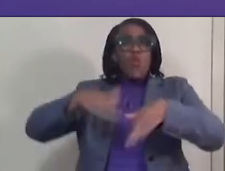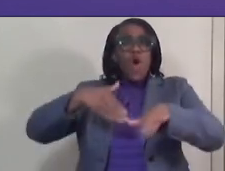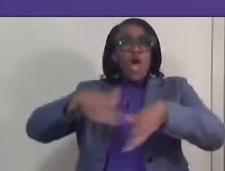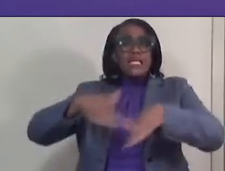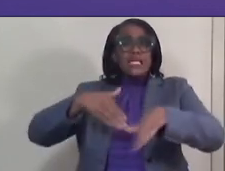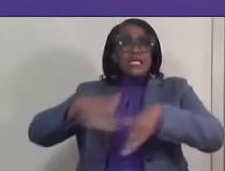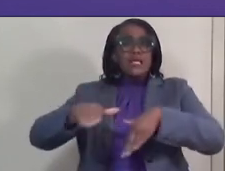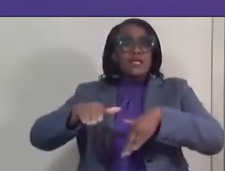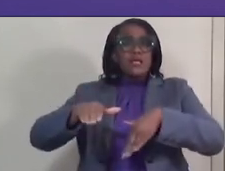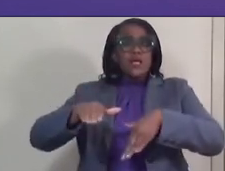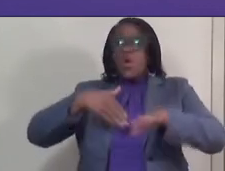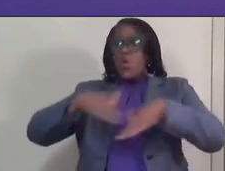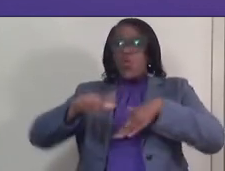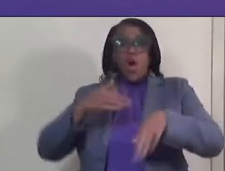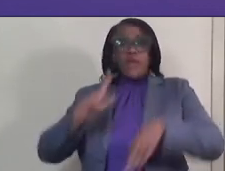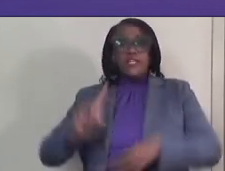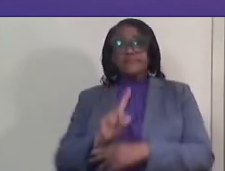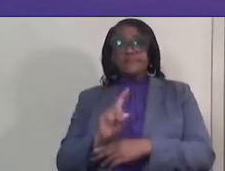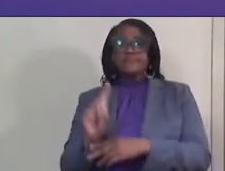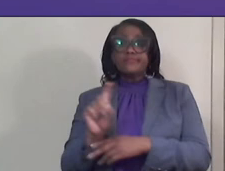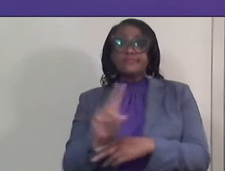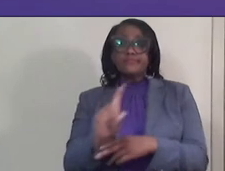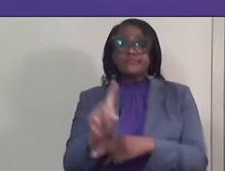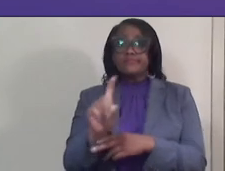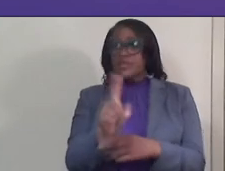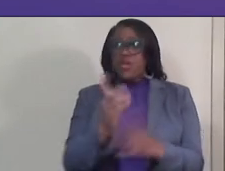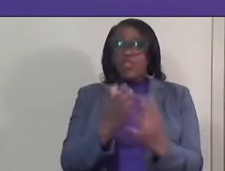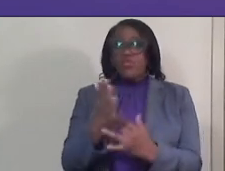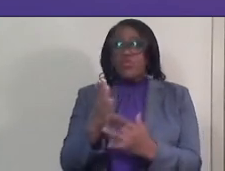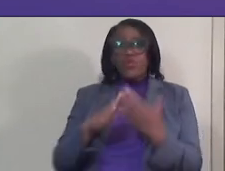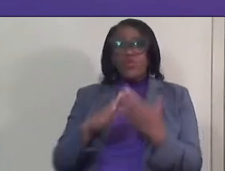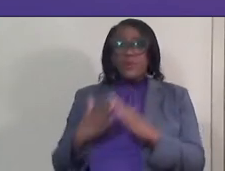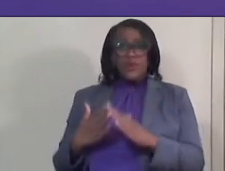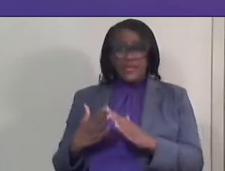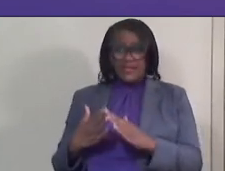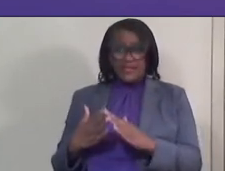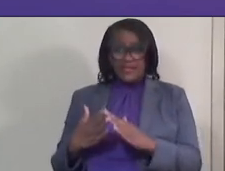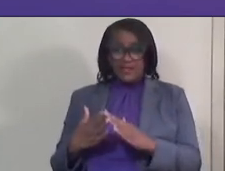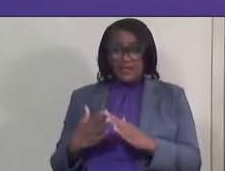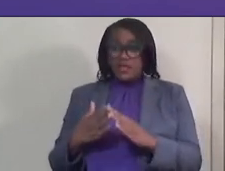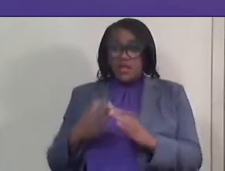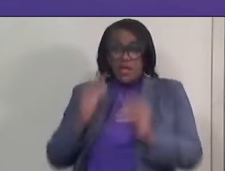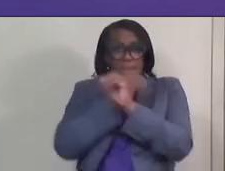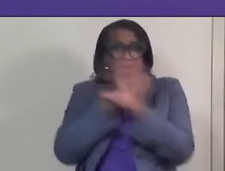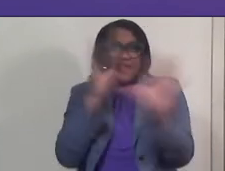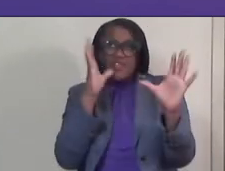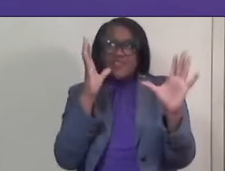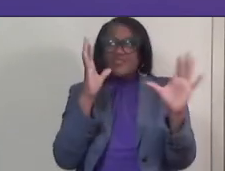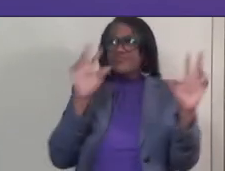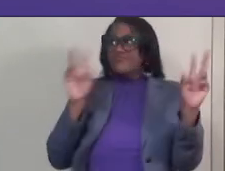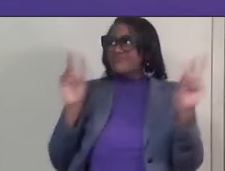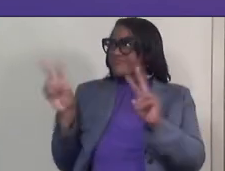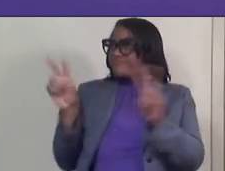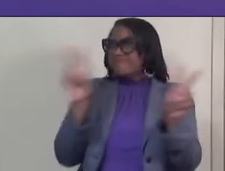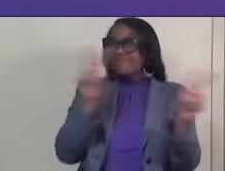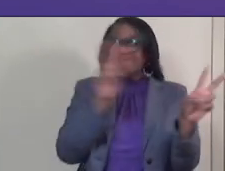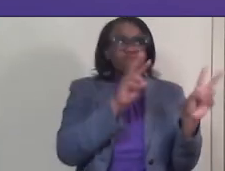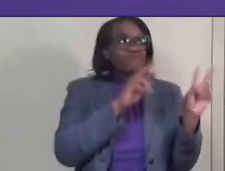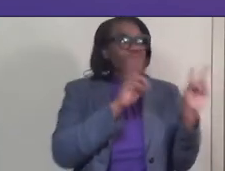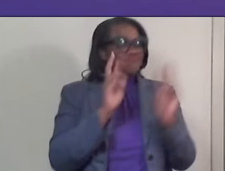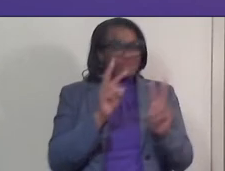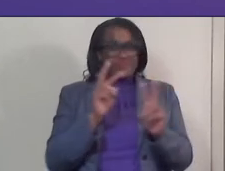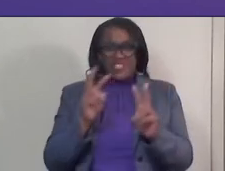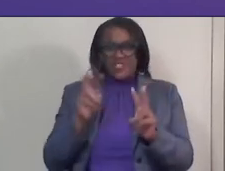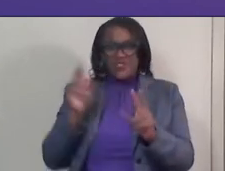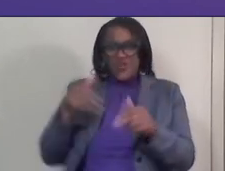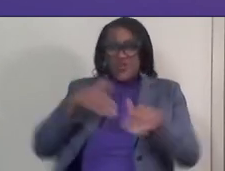by walking through your community. And, I'm just letting my imagination wander in terms of the routes that you normally